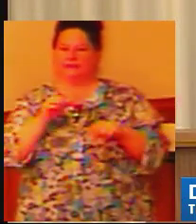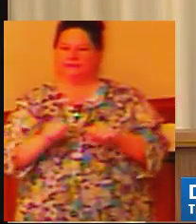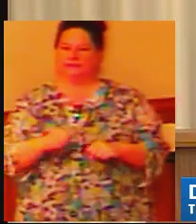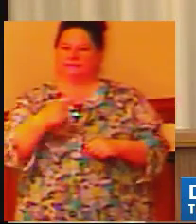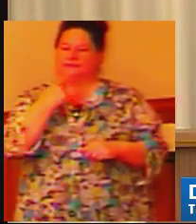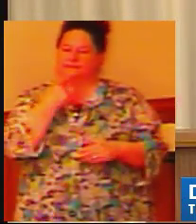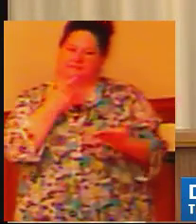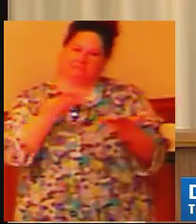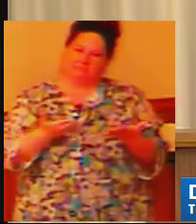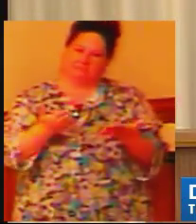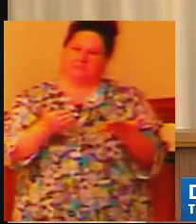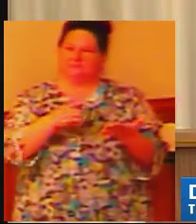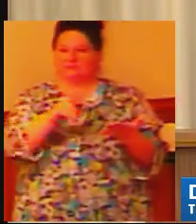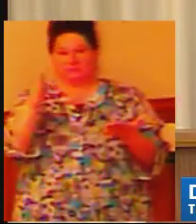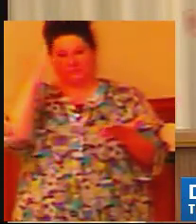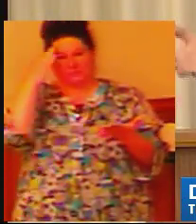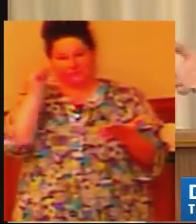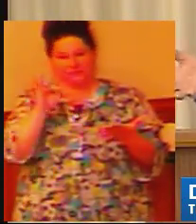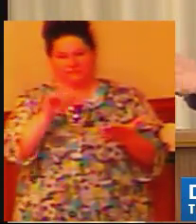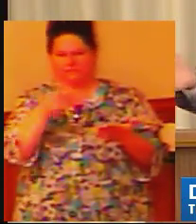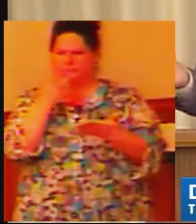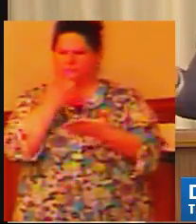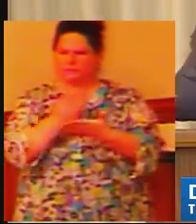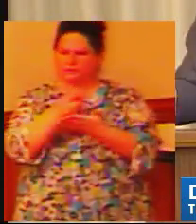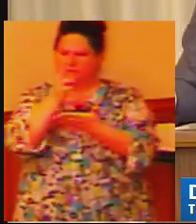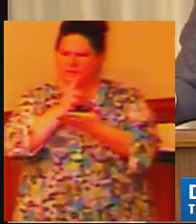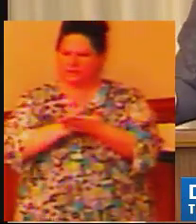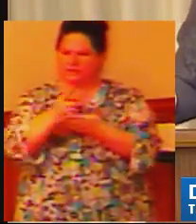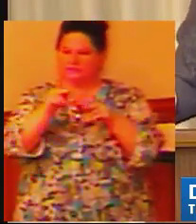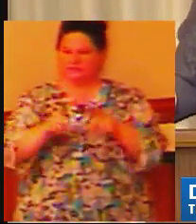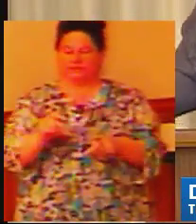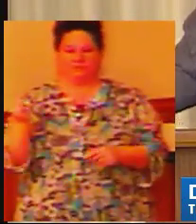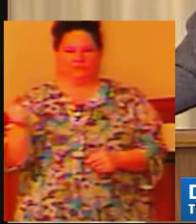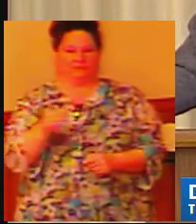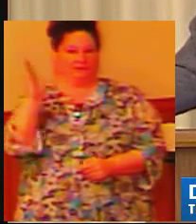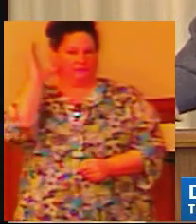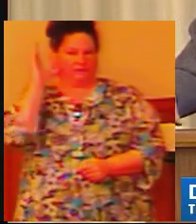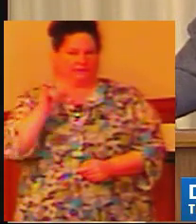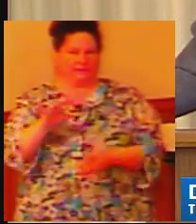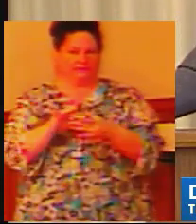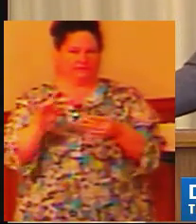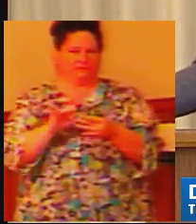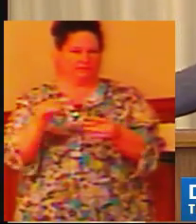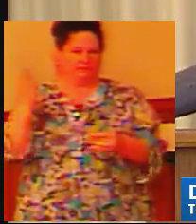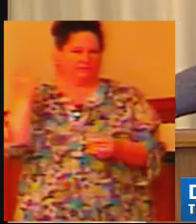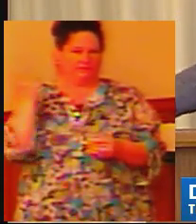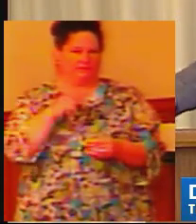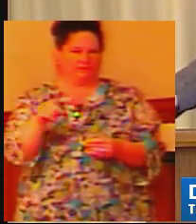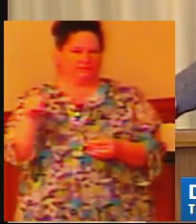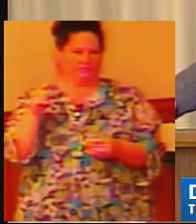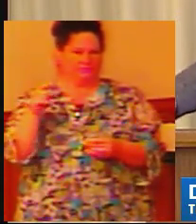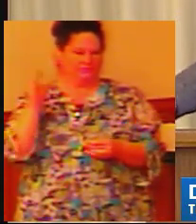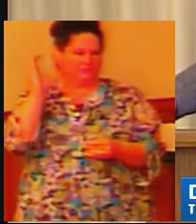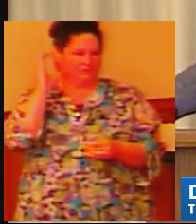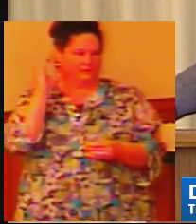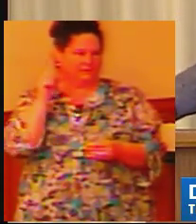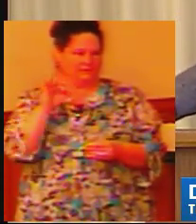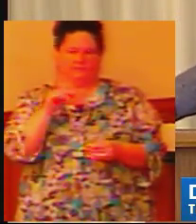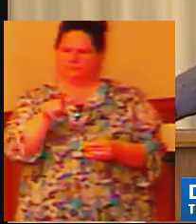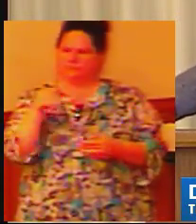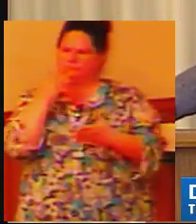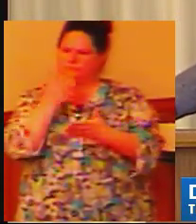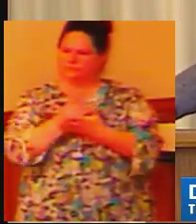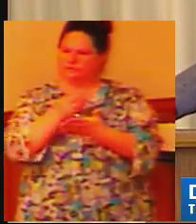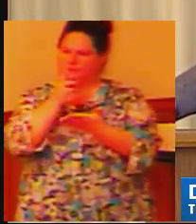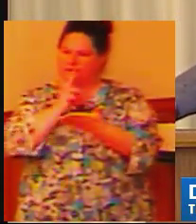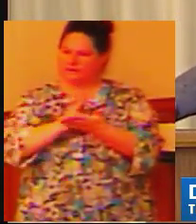said, you know what, as long as you're a good and honest person, everybody's heard that story before, if you've been around at all, as long as you're a good and honest